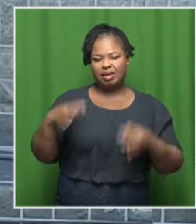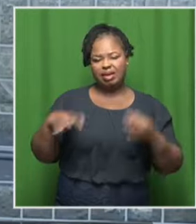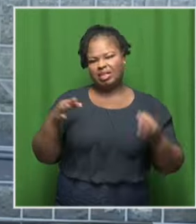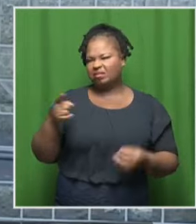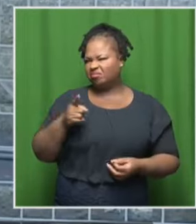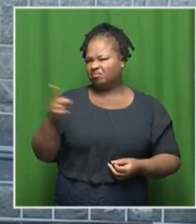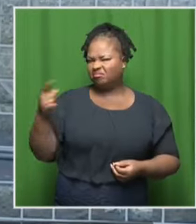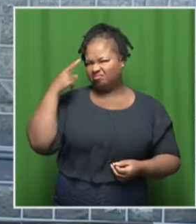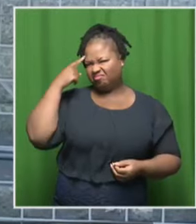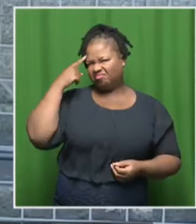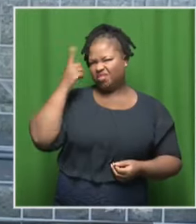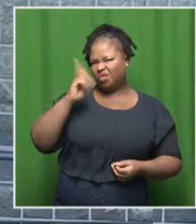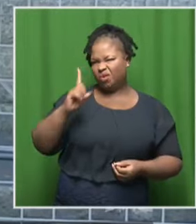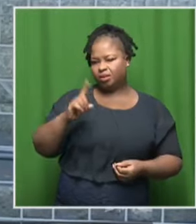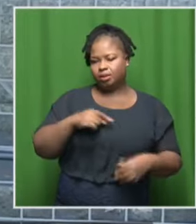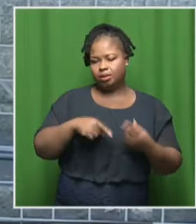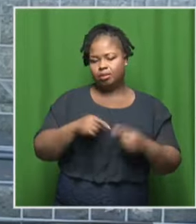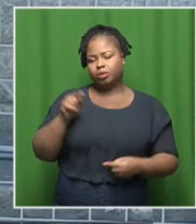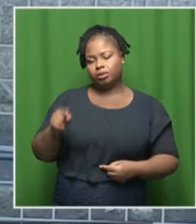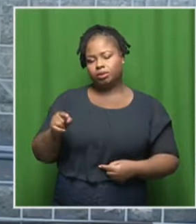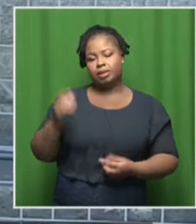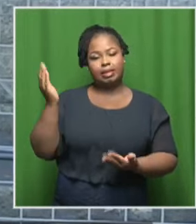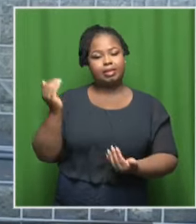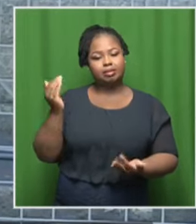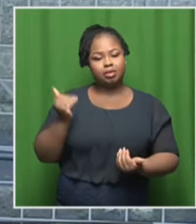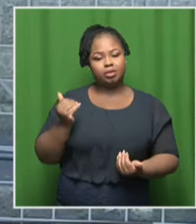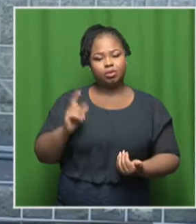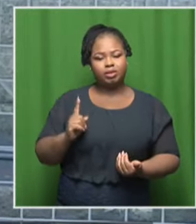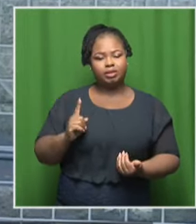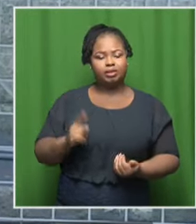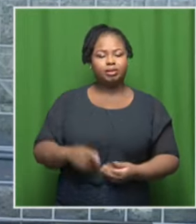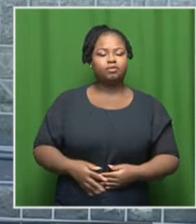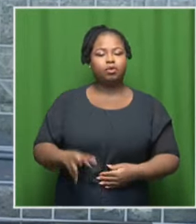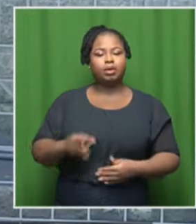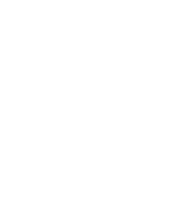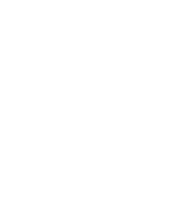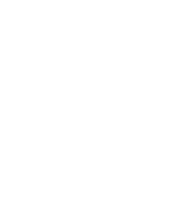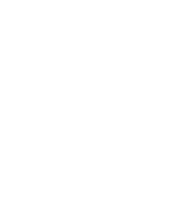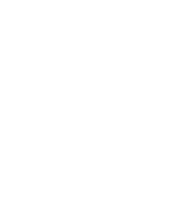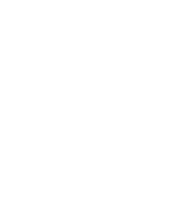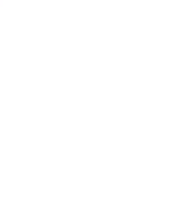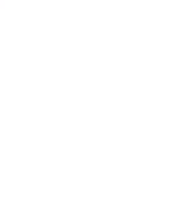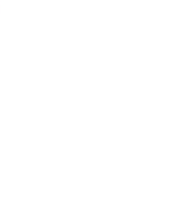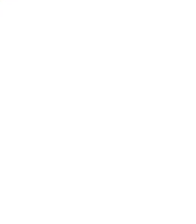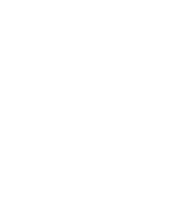their view is around their expectation of the midterm budget.